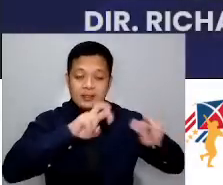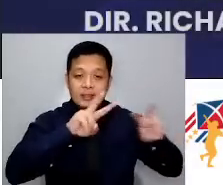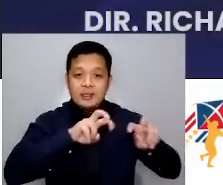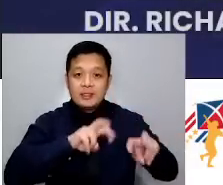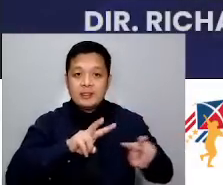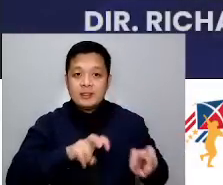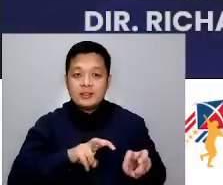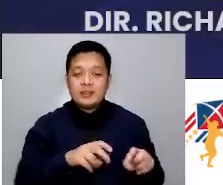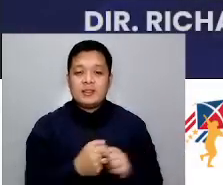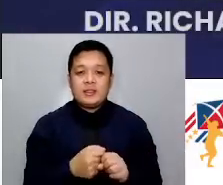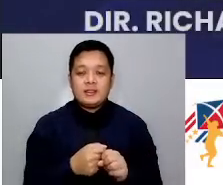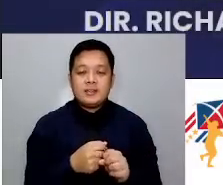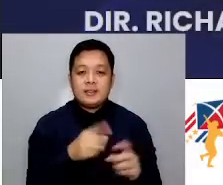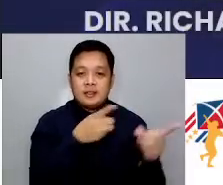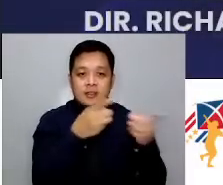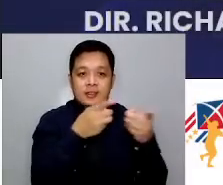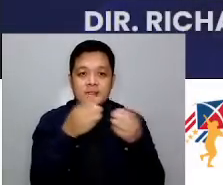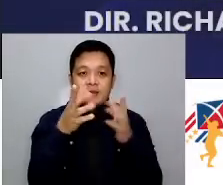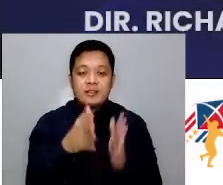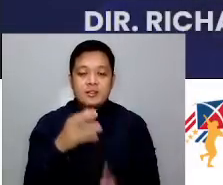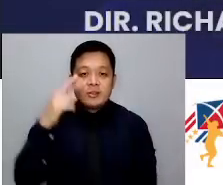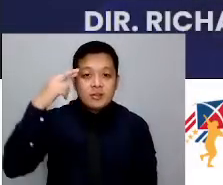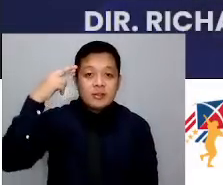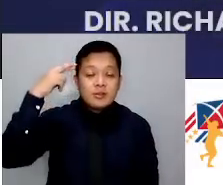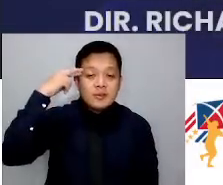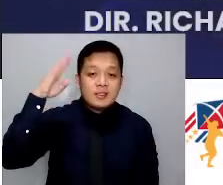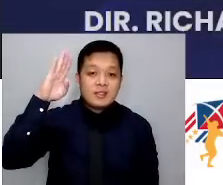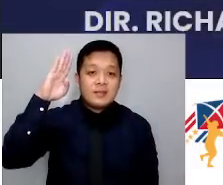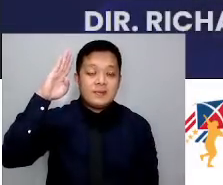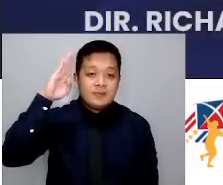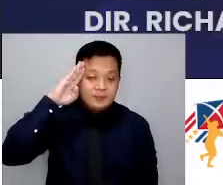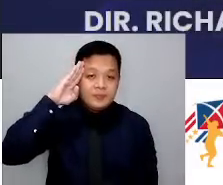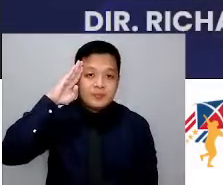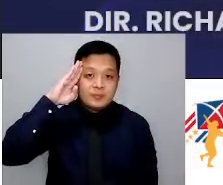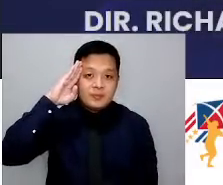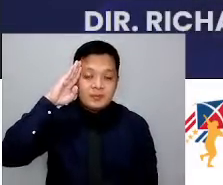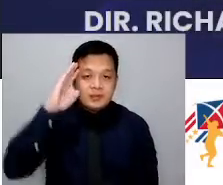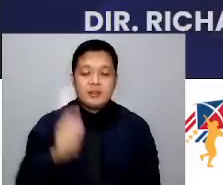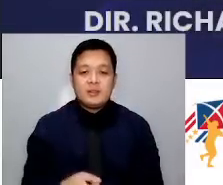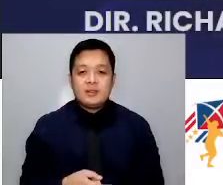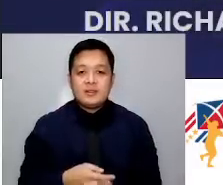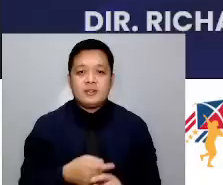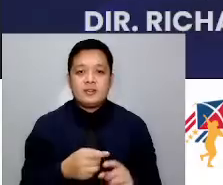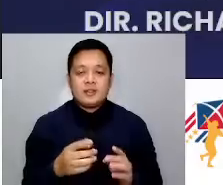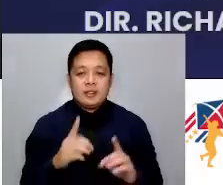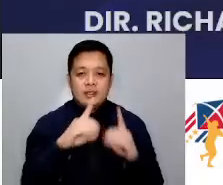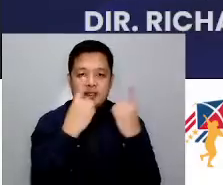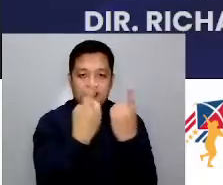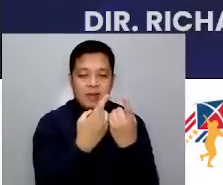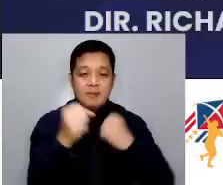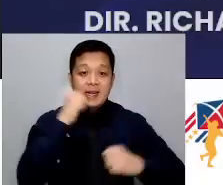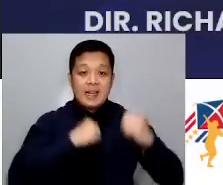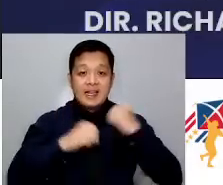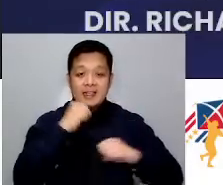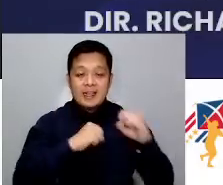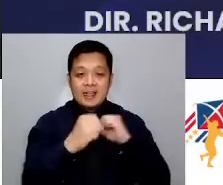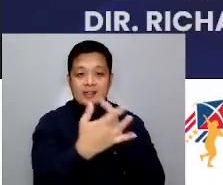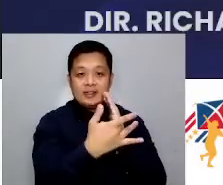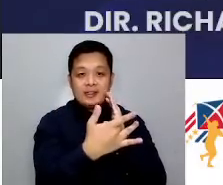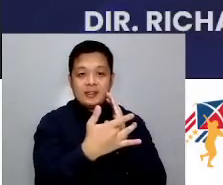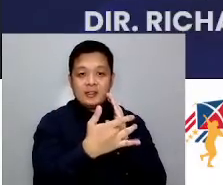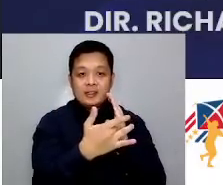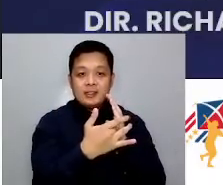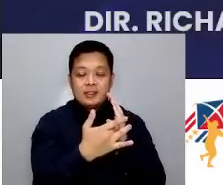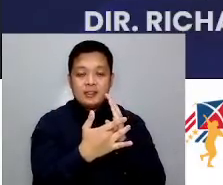Richard Burgos, the Director of the Science and Technology Information Institute, Department of Science and Technology. We also have Mr. Elson